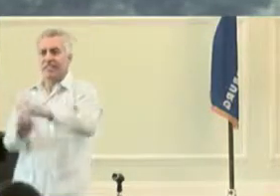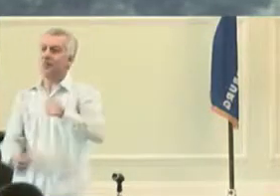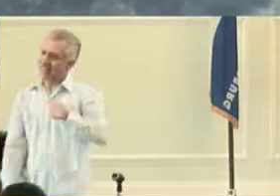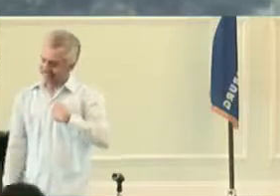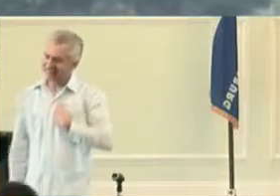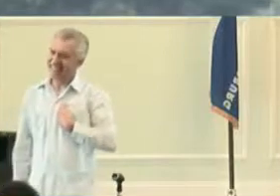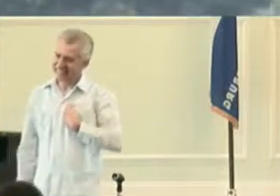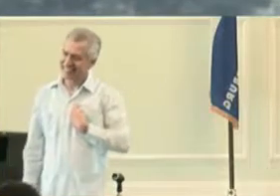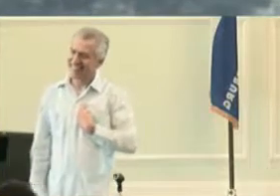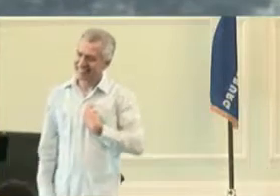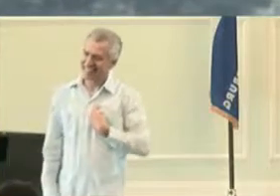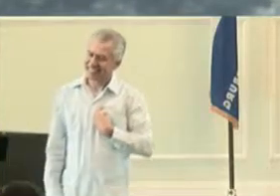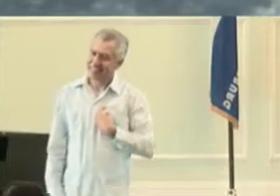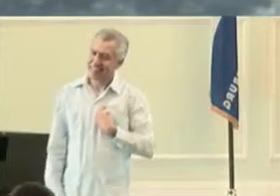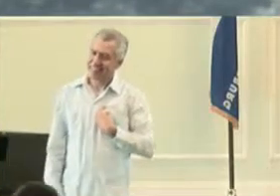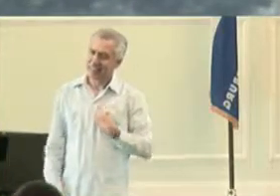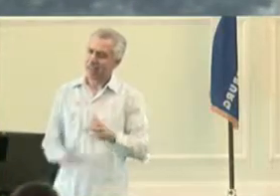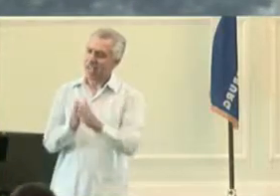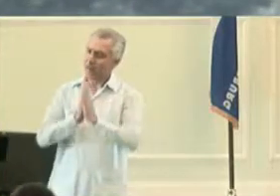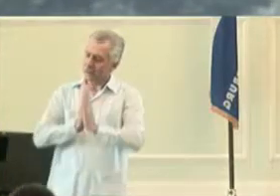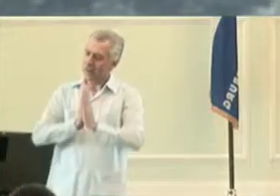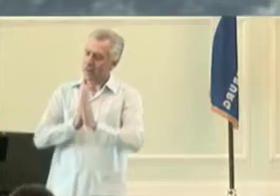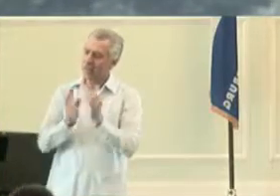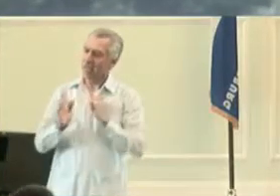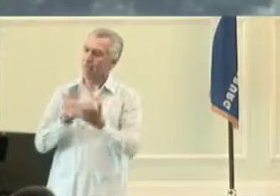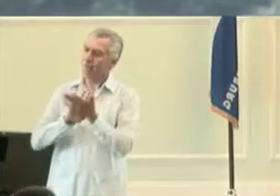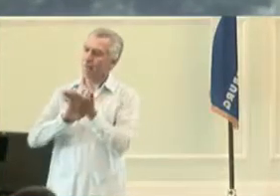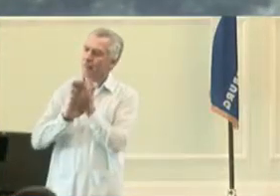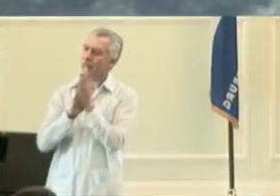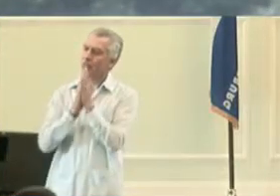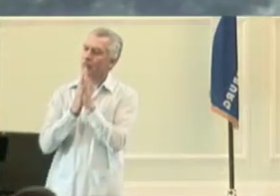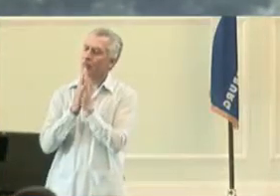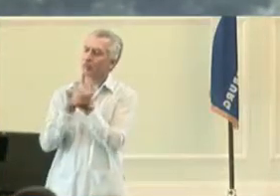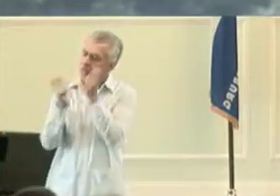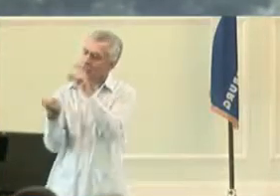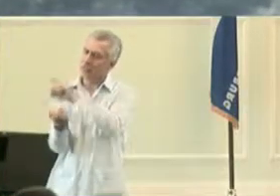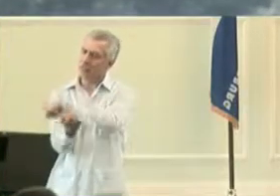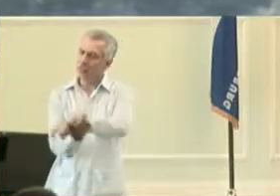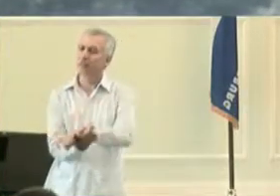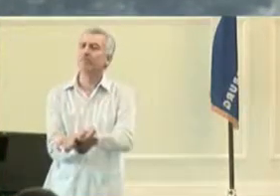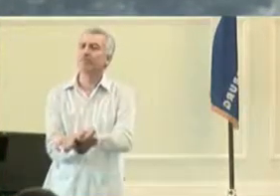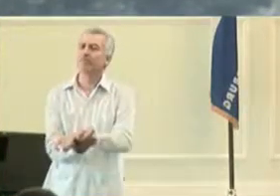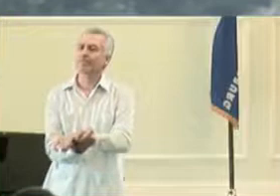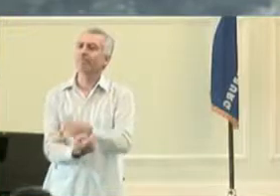See, the truth of the matter is that we need changing in our life.